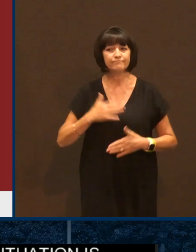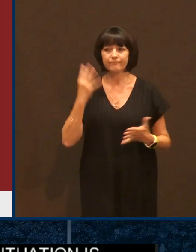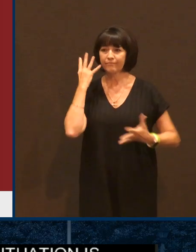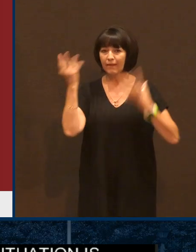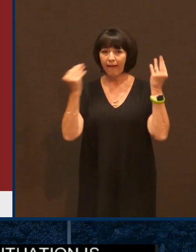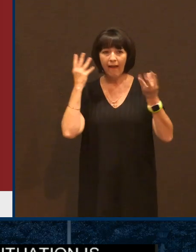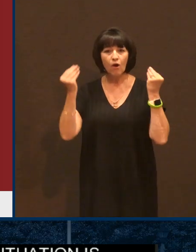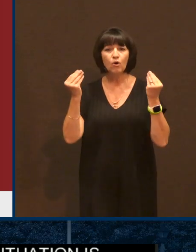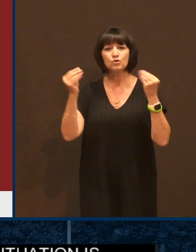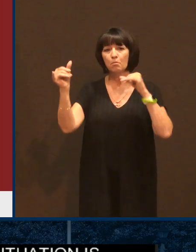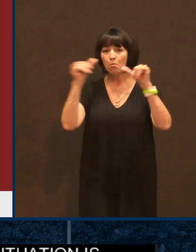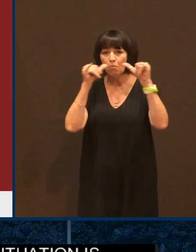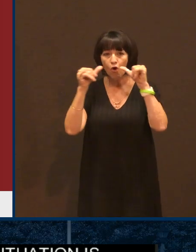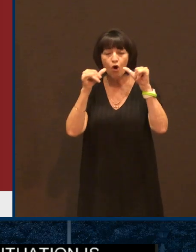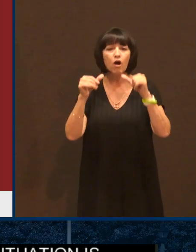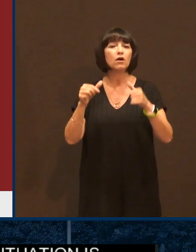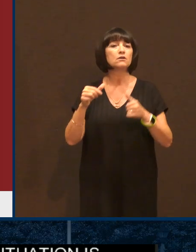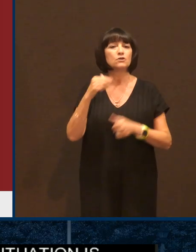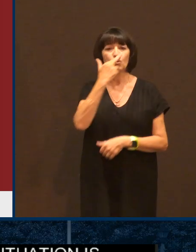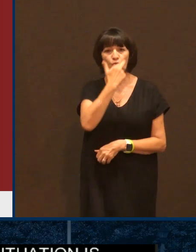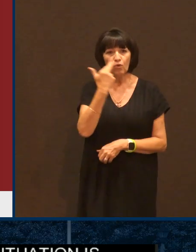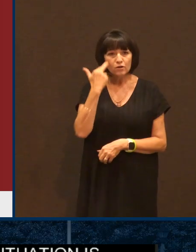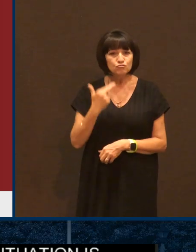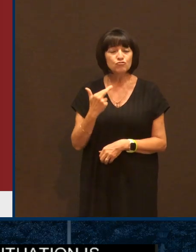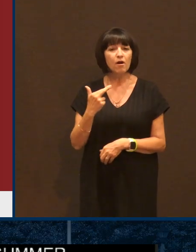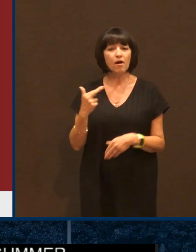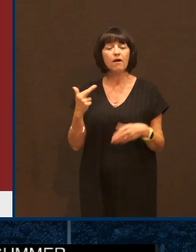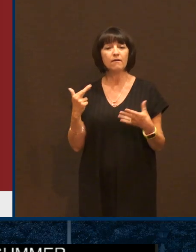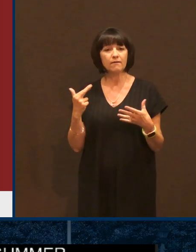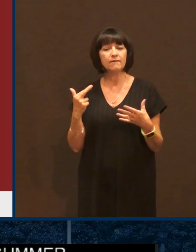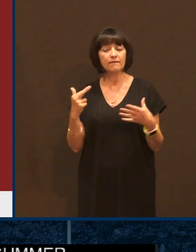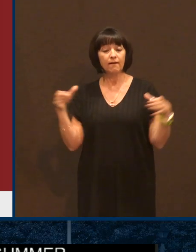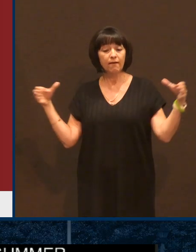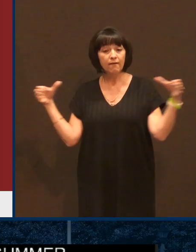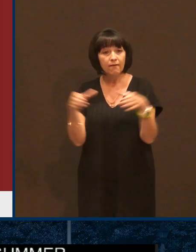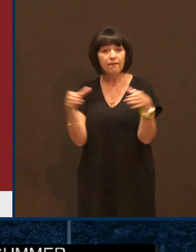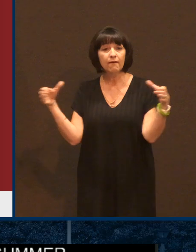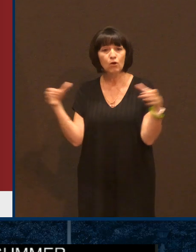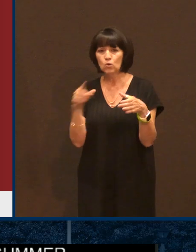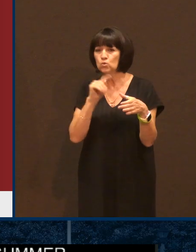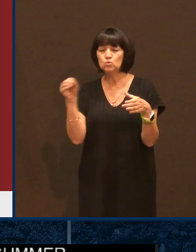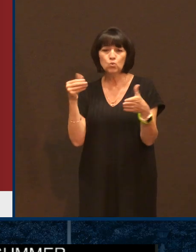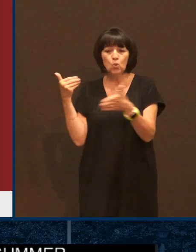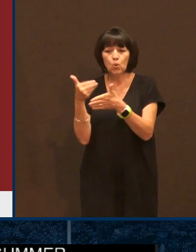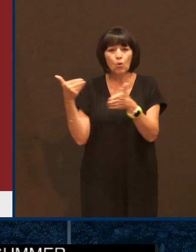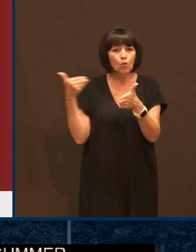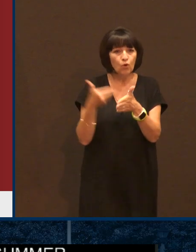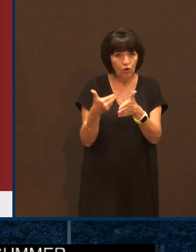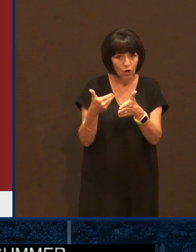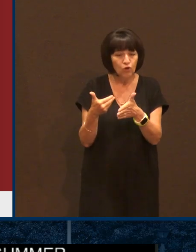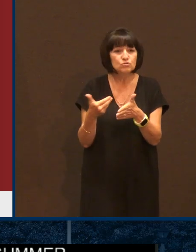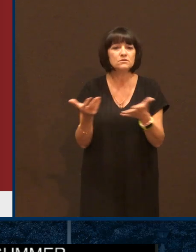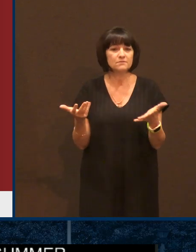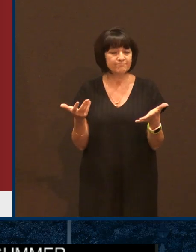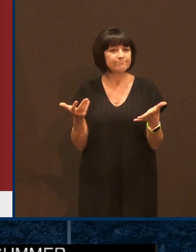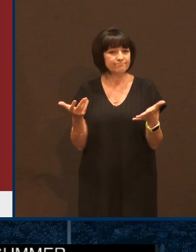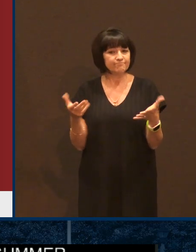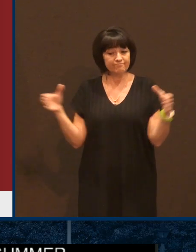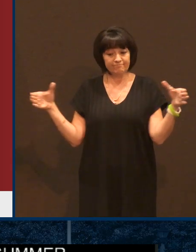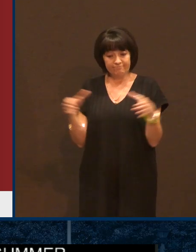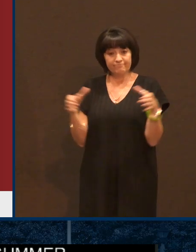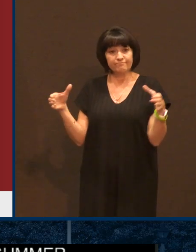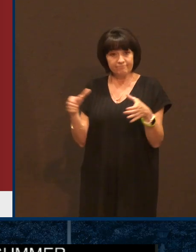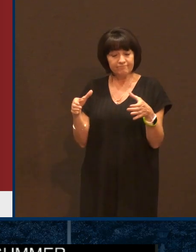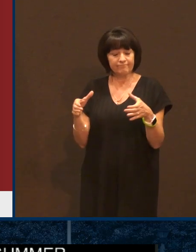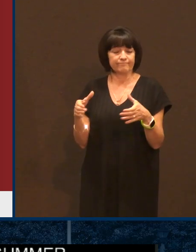spreading the virus. It's the same situation in Florida, in Southern California, not so much